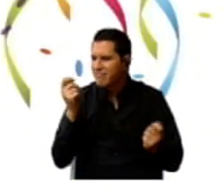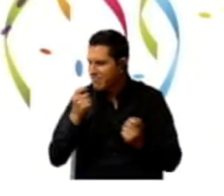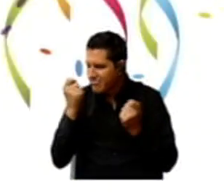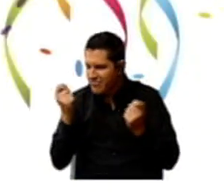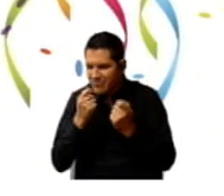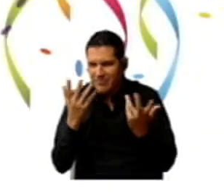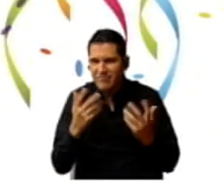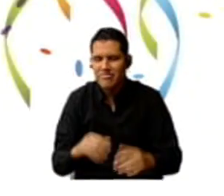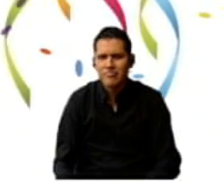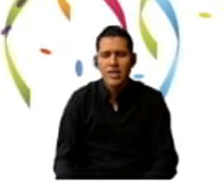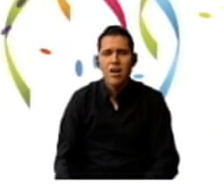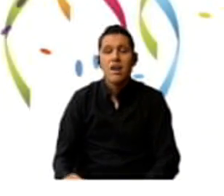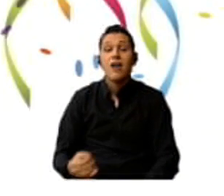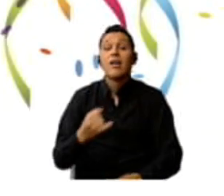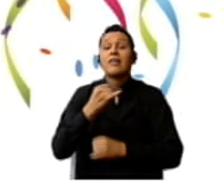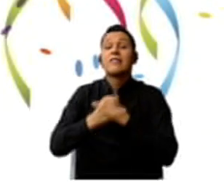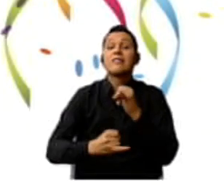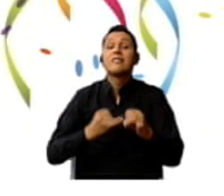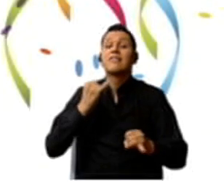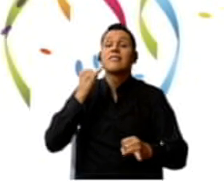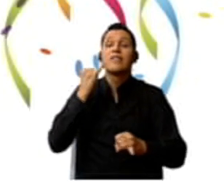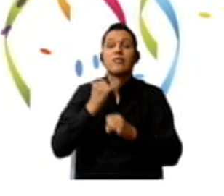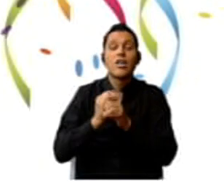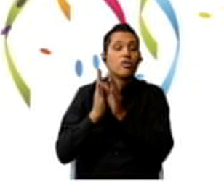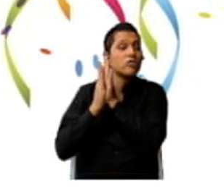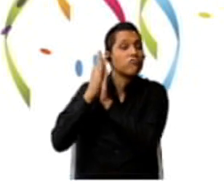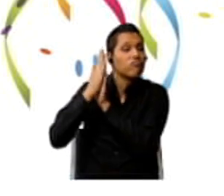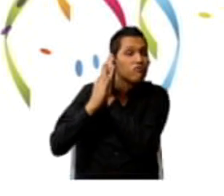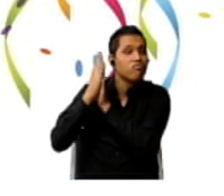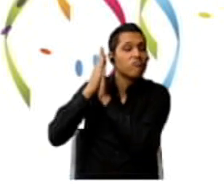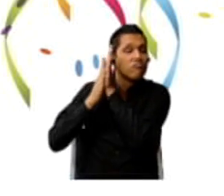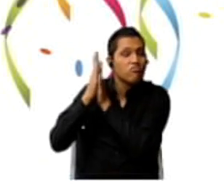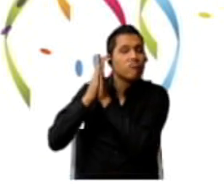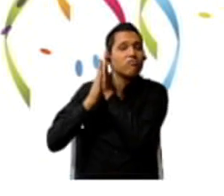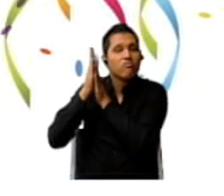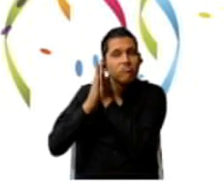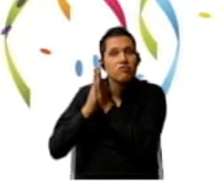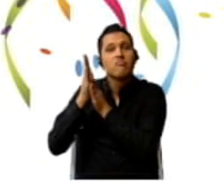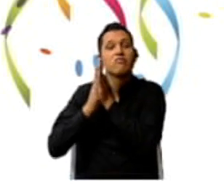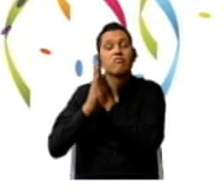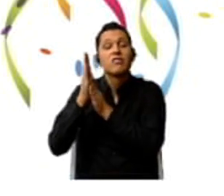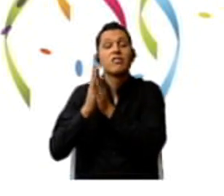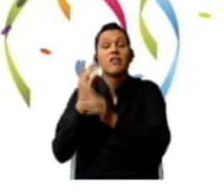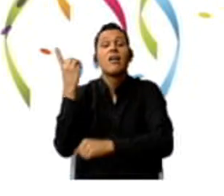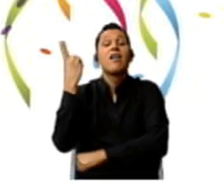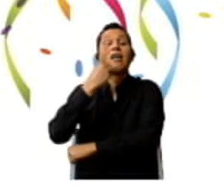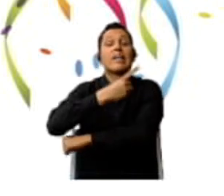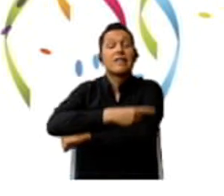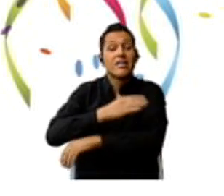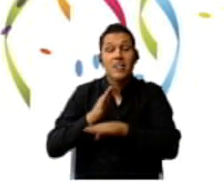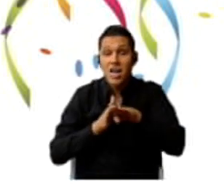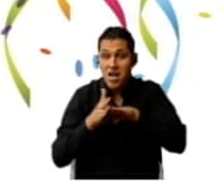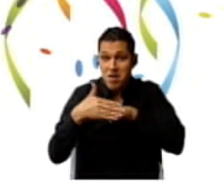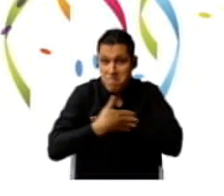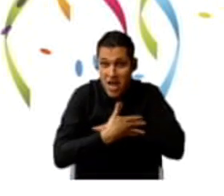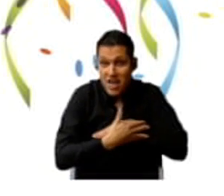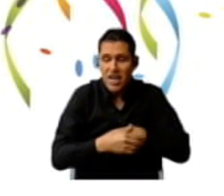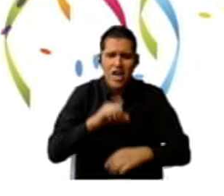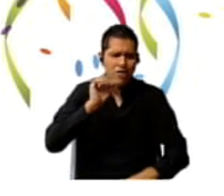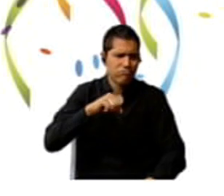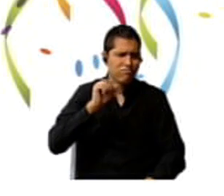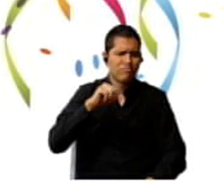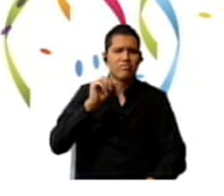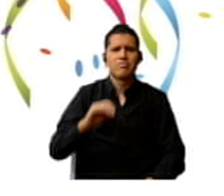they are celebrating the International Reggae Day in Jamaica. And who is that man there? Well, that's Bob